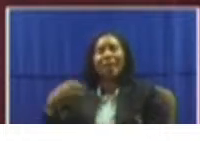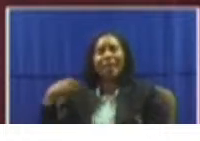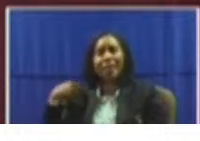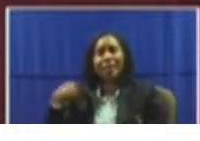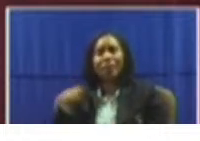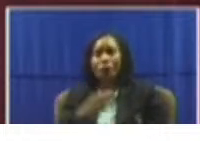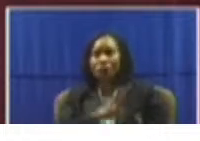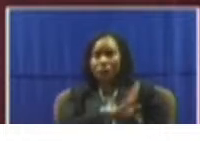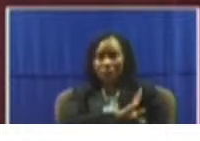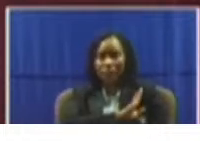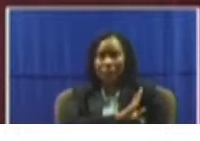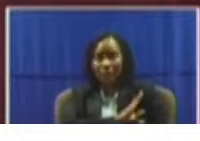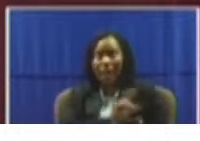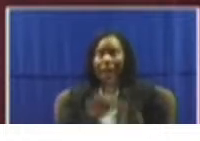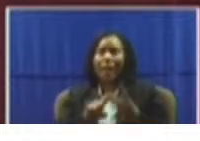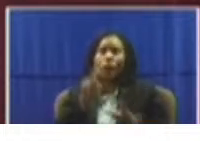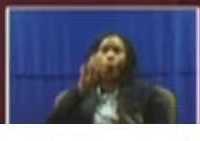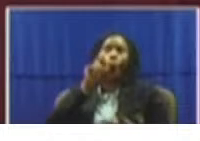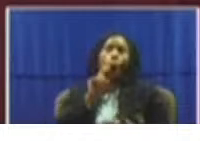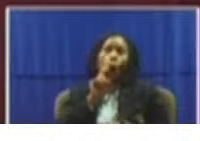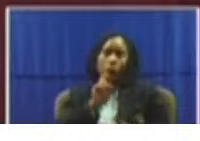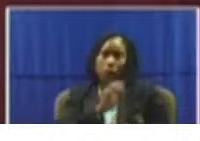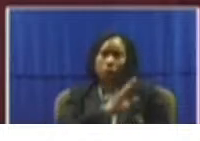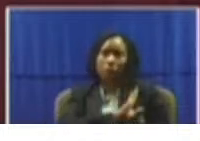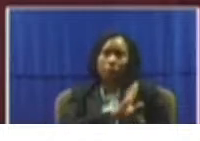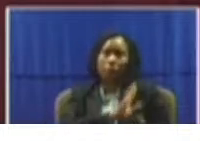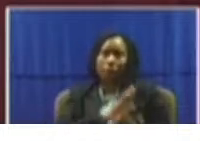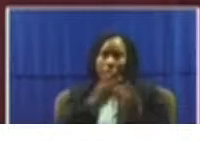Military Veterans. Thank you.